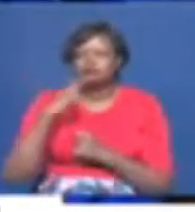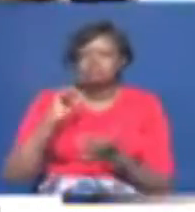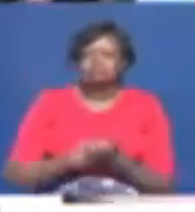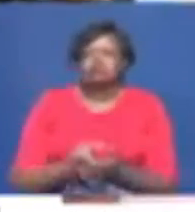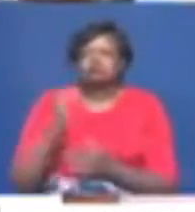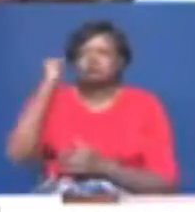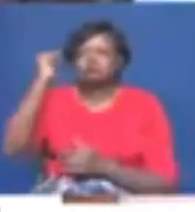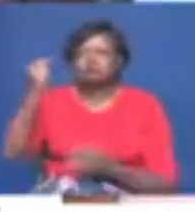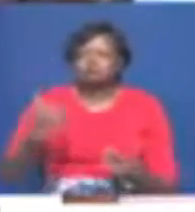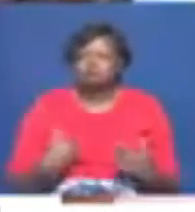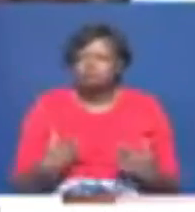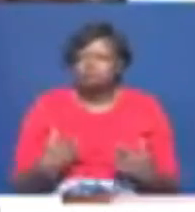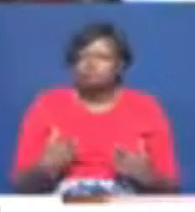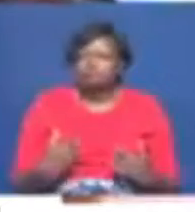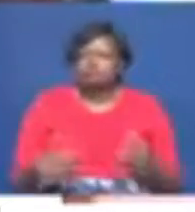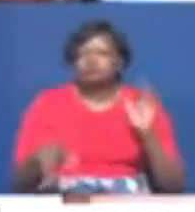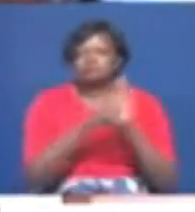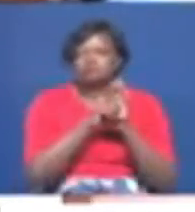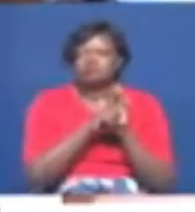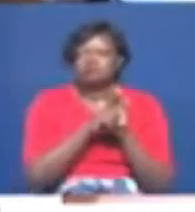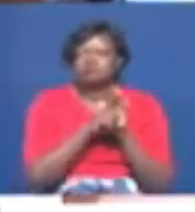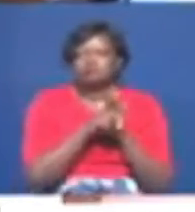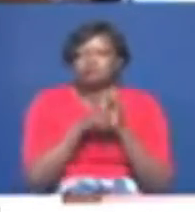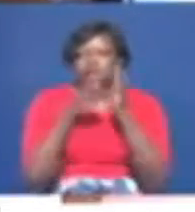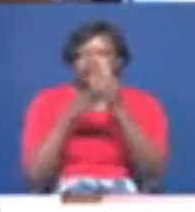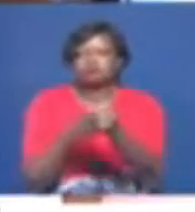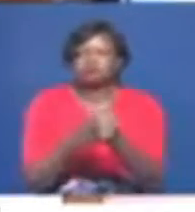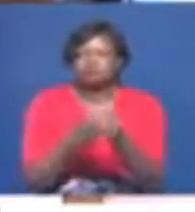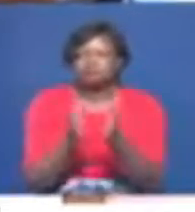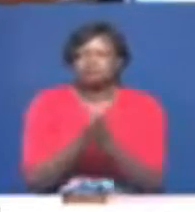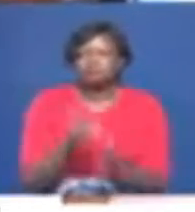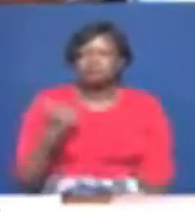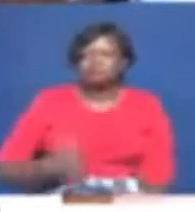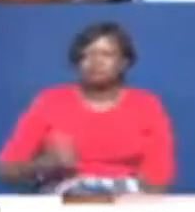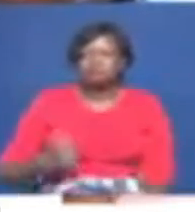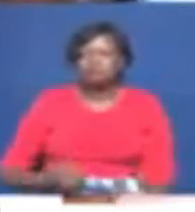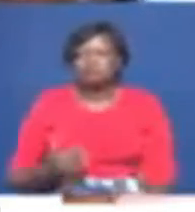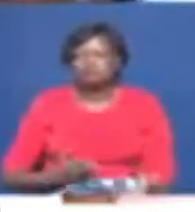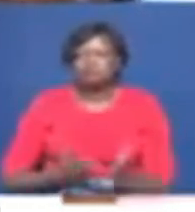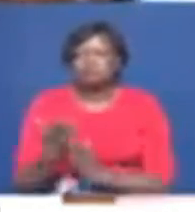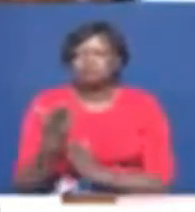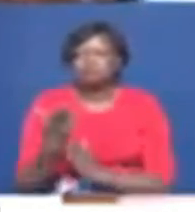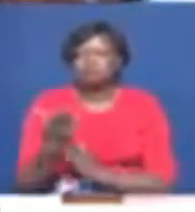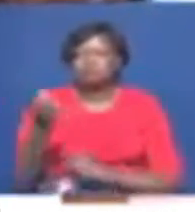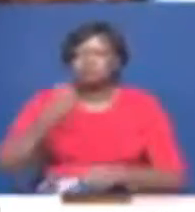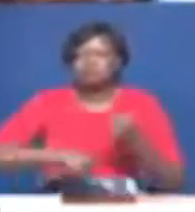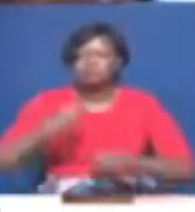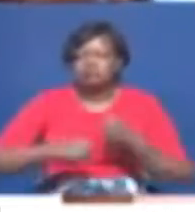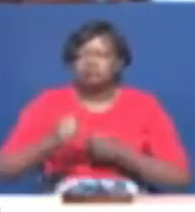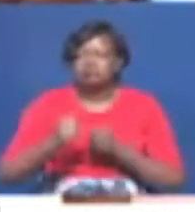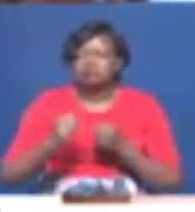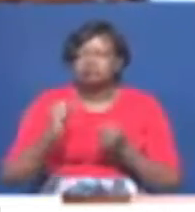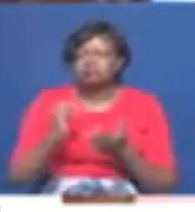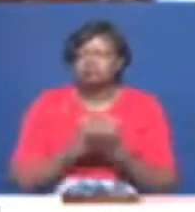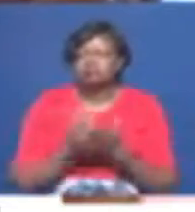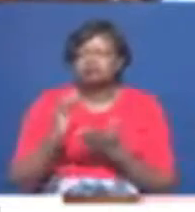politicking. Sheria ya uongozi na maadili, Leadership and Integrity Act, kipengele cha